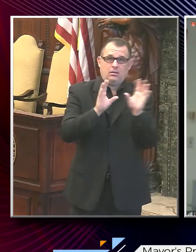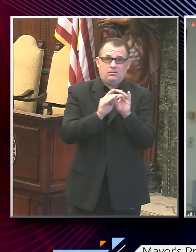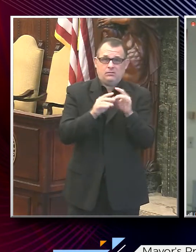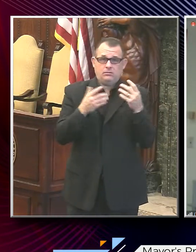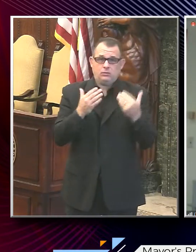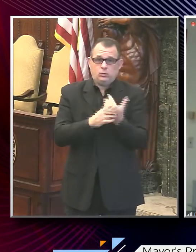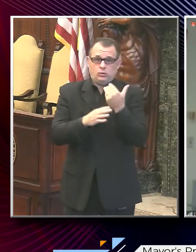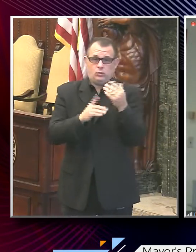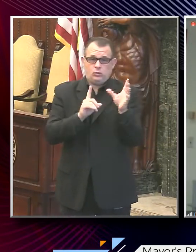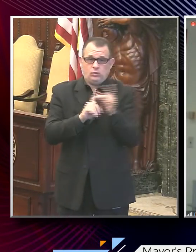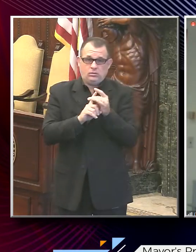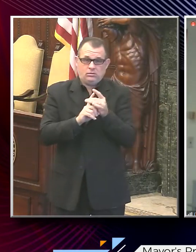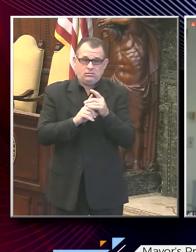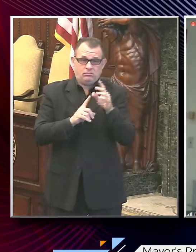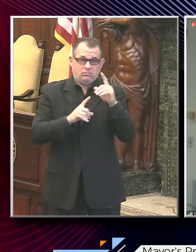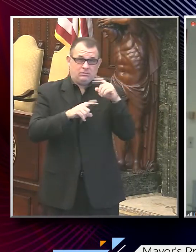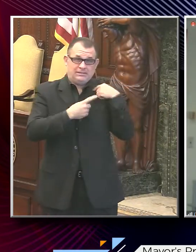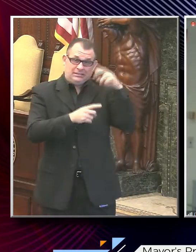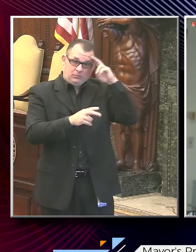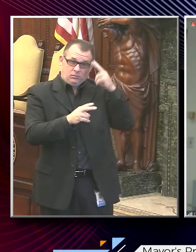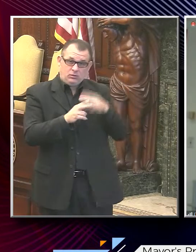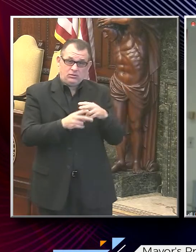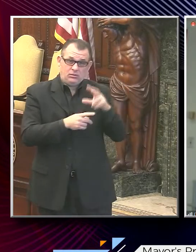us to a total since the beginning of the epidemic of